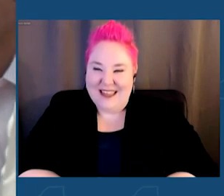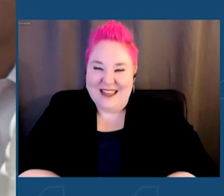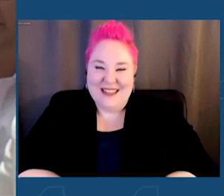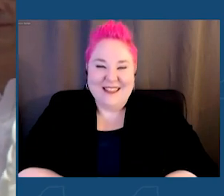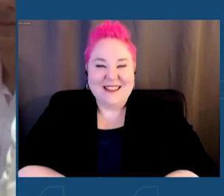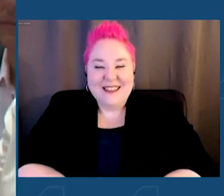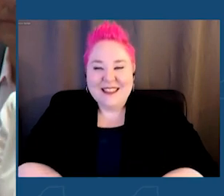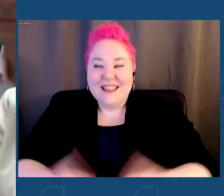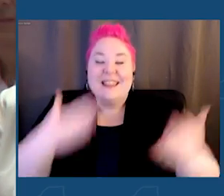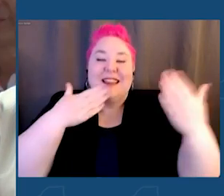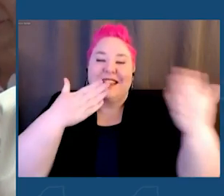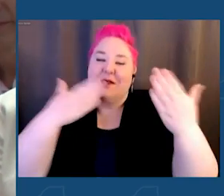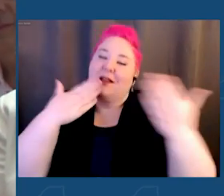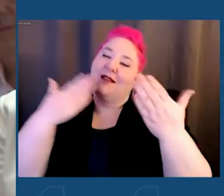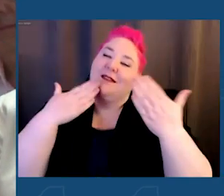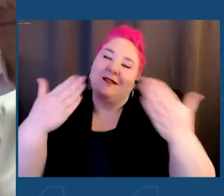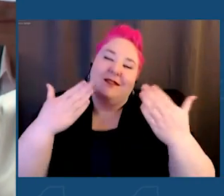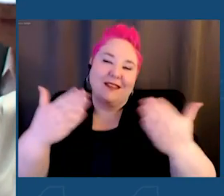everybody.